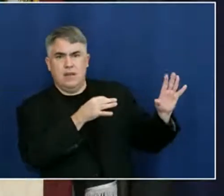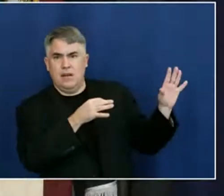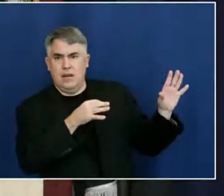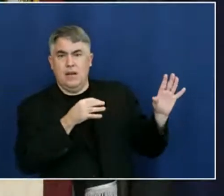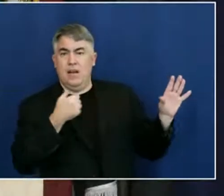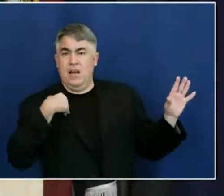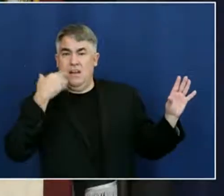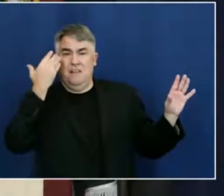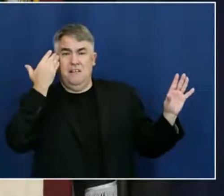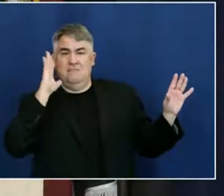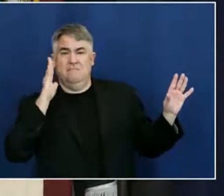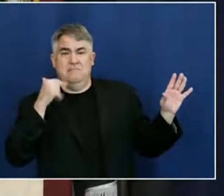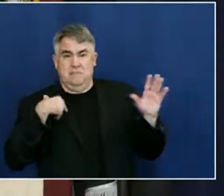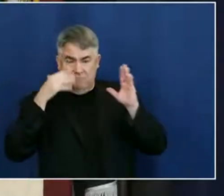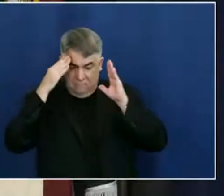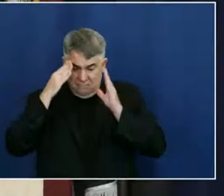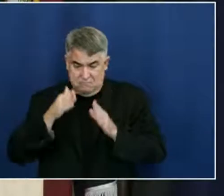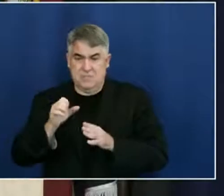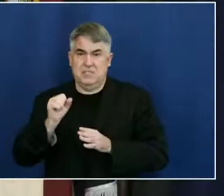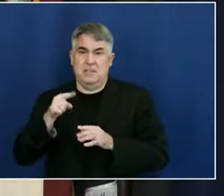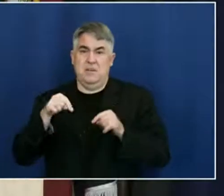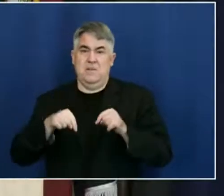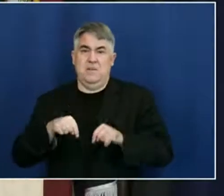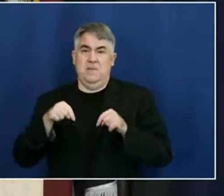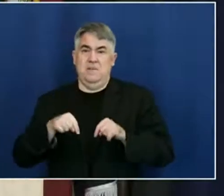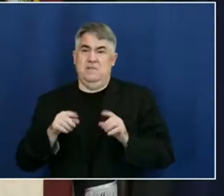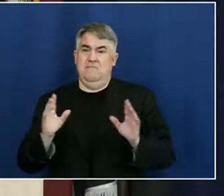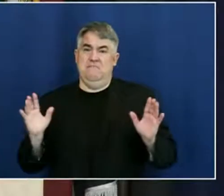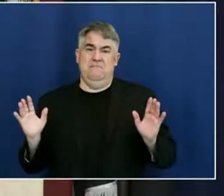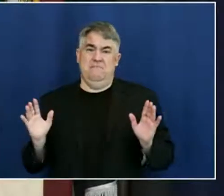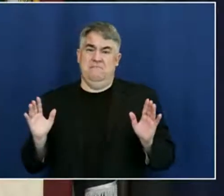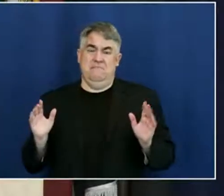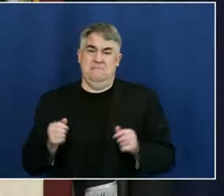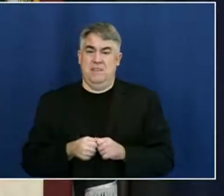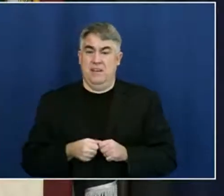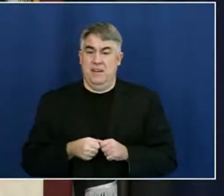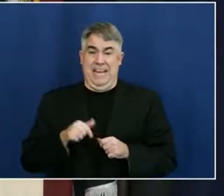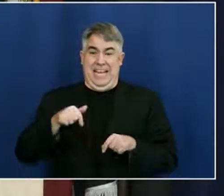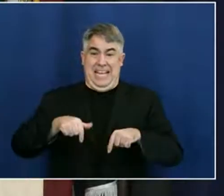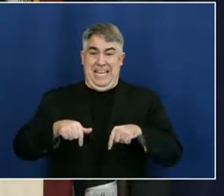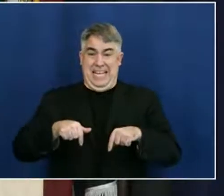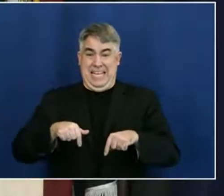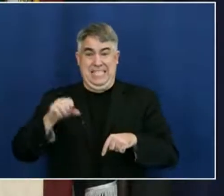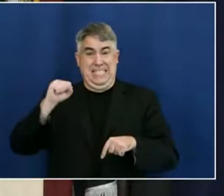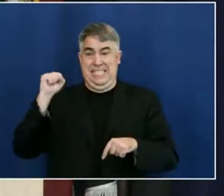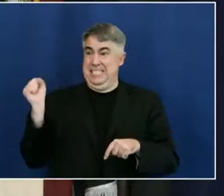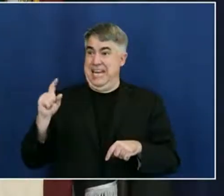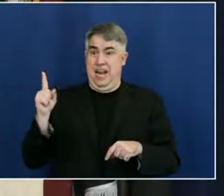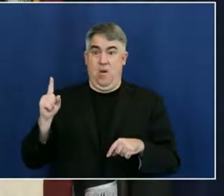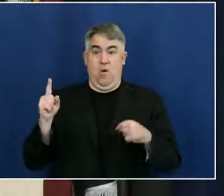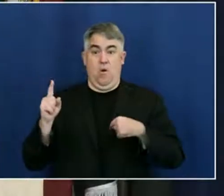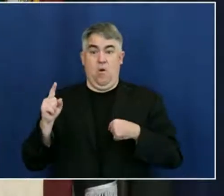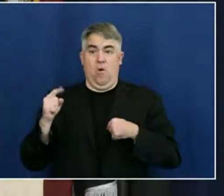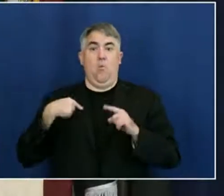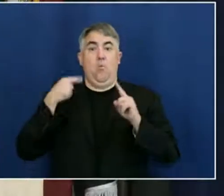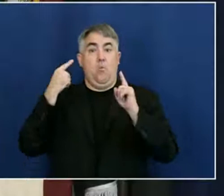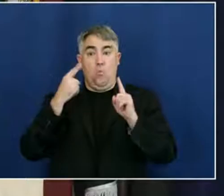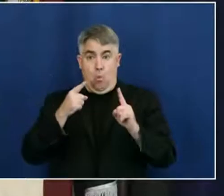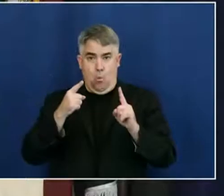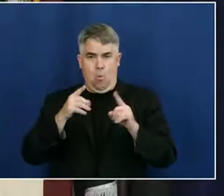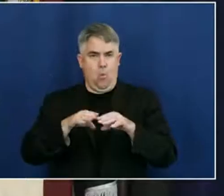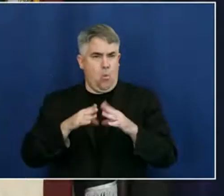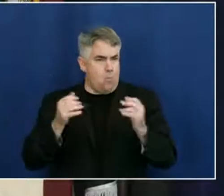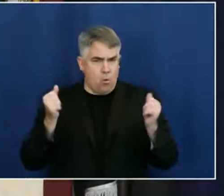something. I can tell you that in San Diego, in the state of California, we are advancing on reopenings. We have